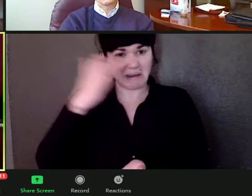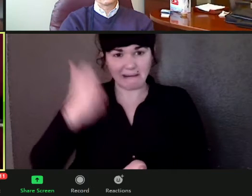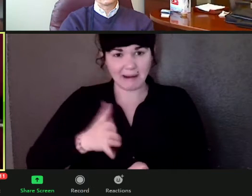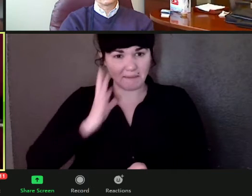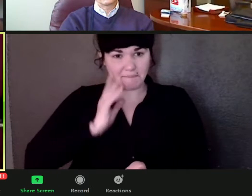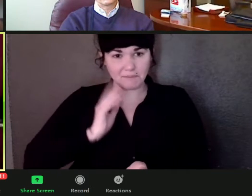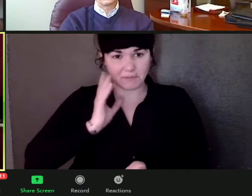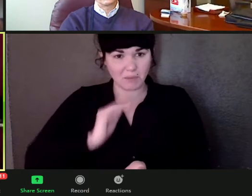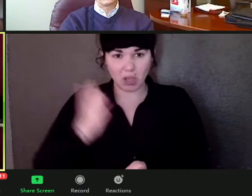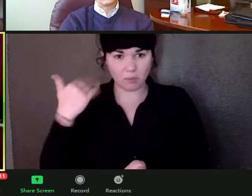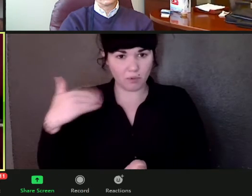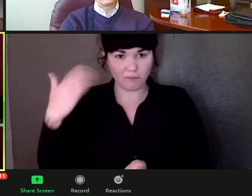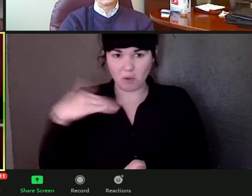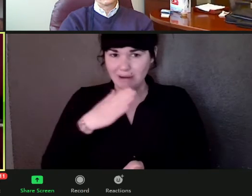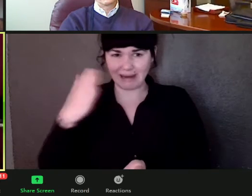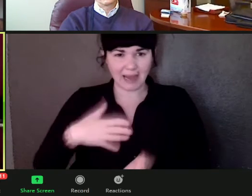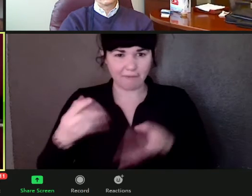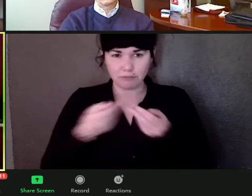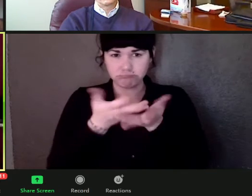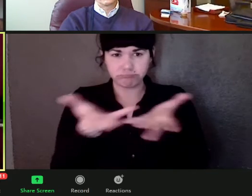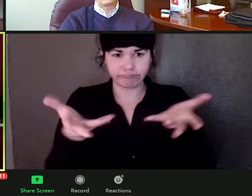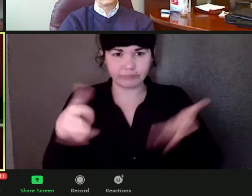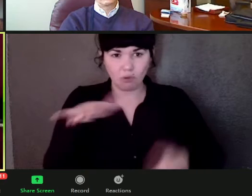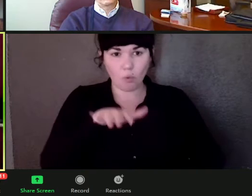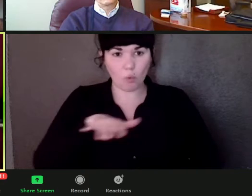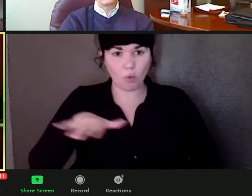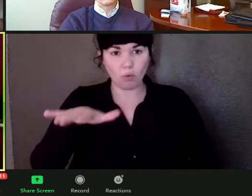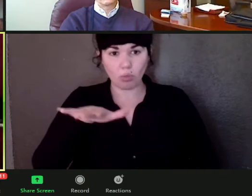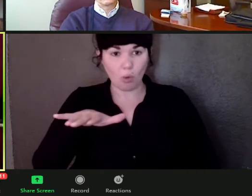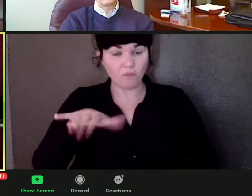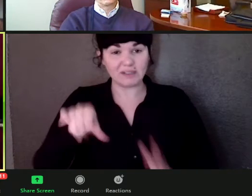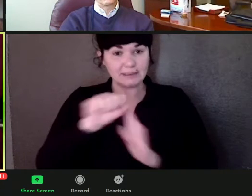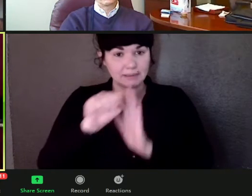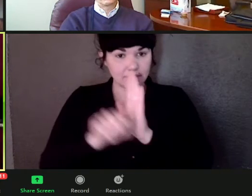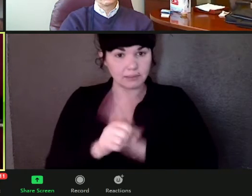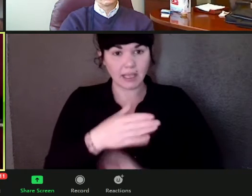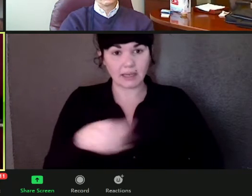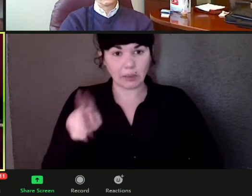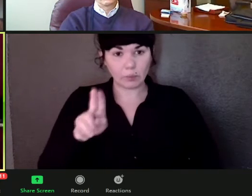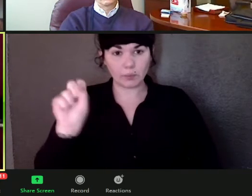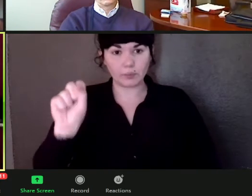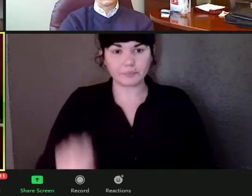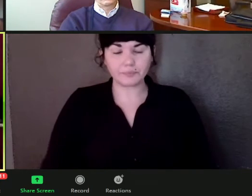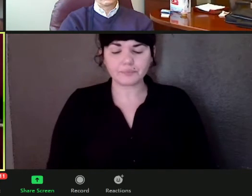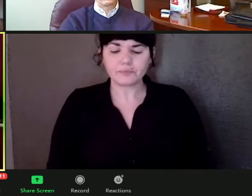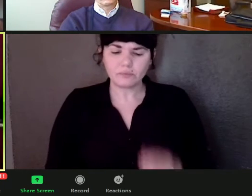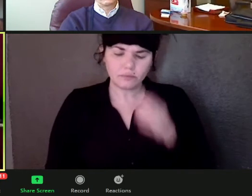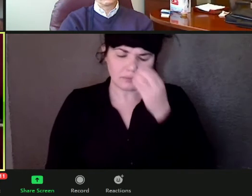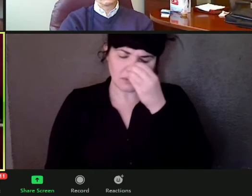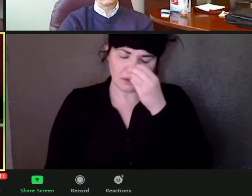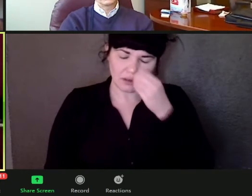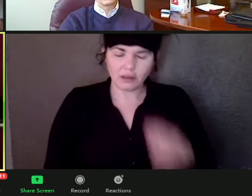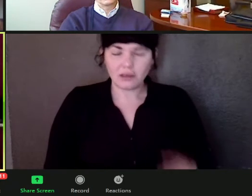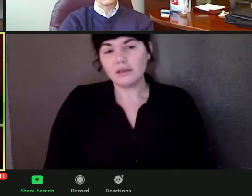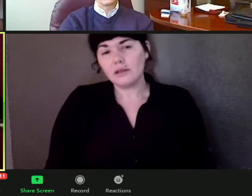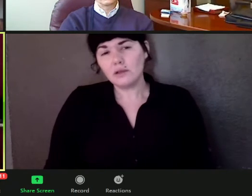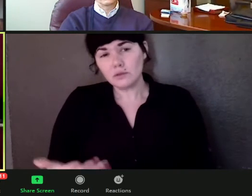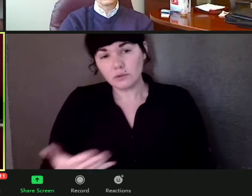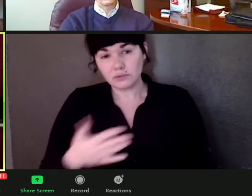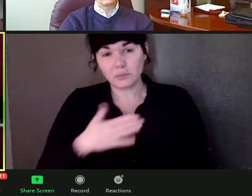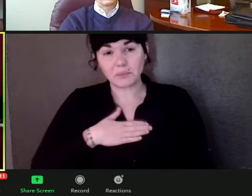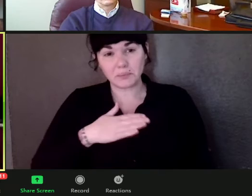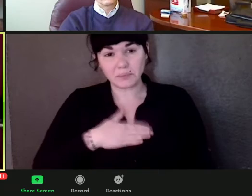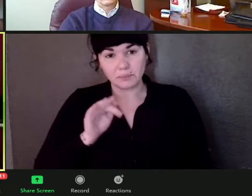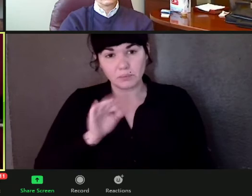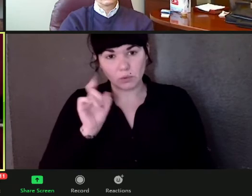the country. From your standpoint, what do you think are some of the important things? What's your vision for how the American Rescue